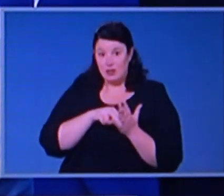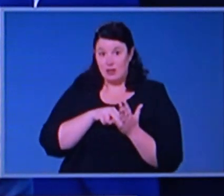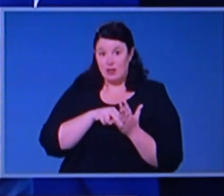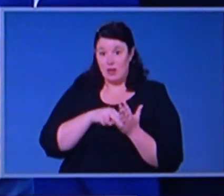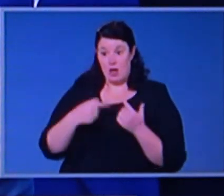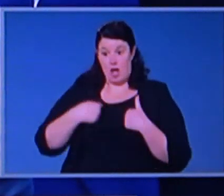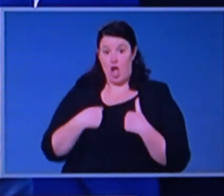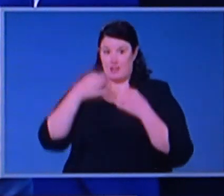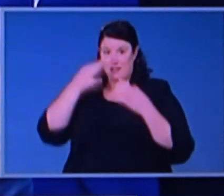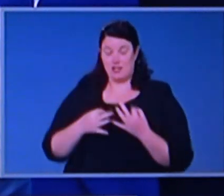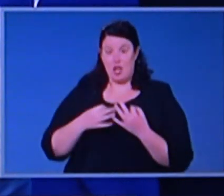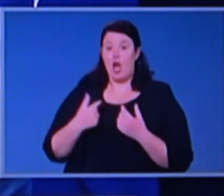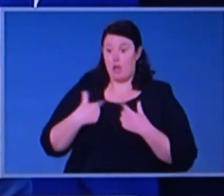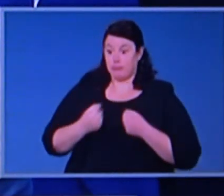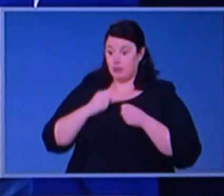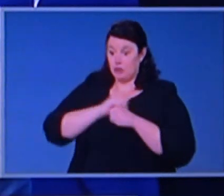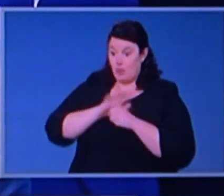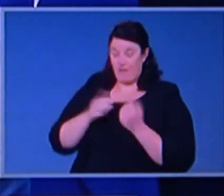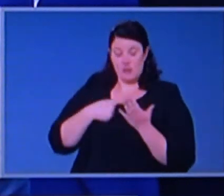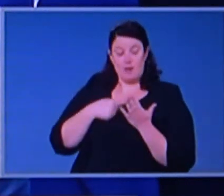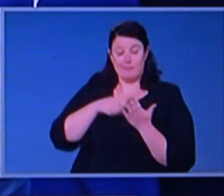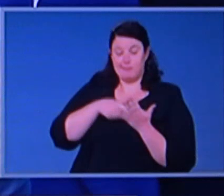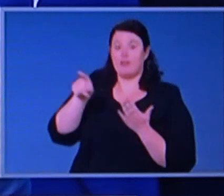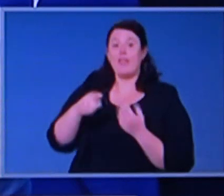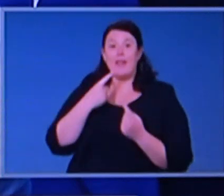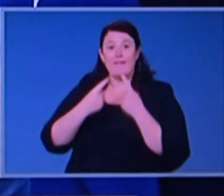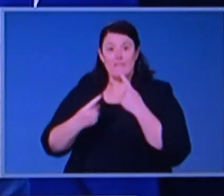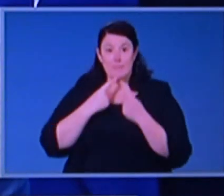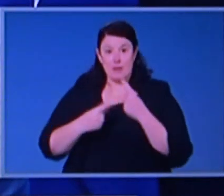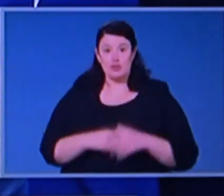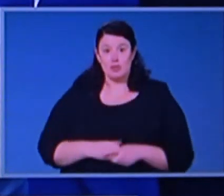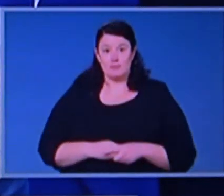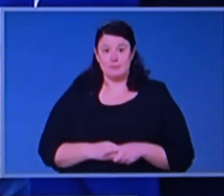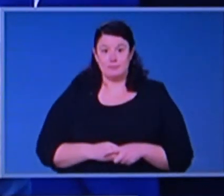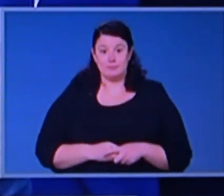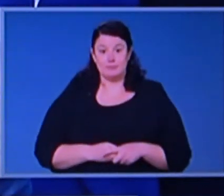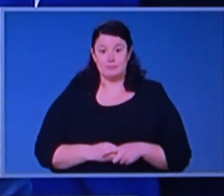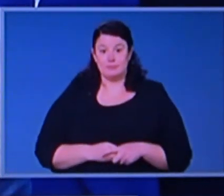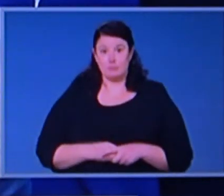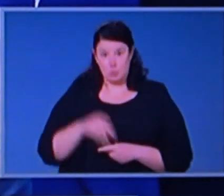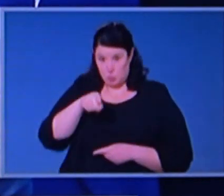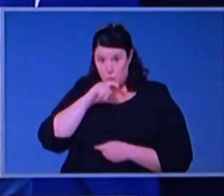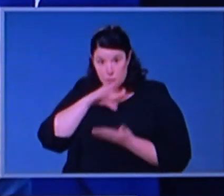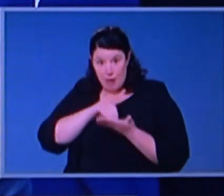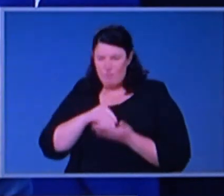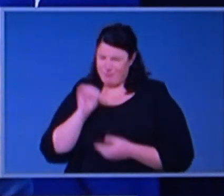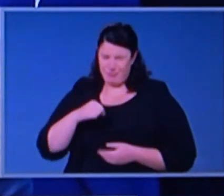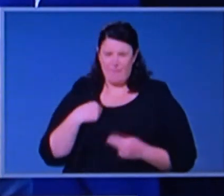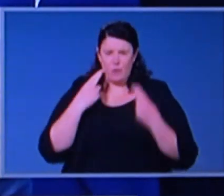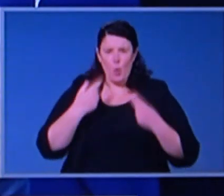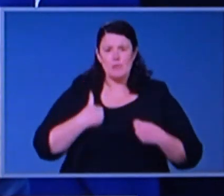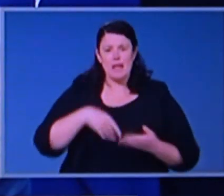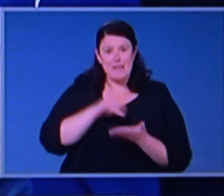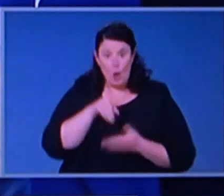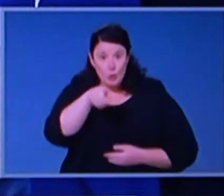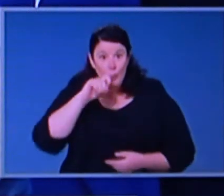the individual for whom is the subject of the contact tracing. Downloaded it yourself? Sorry, of course I am. Absolutely, mate. Are